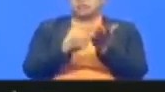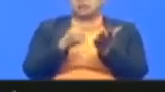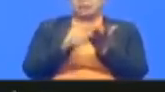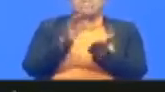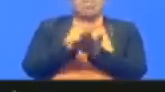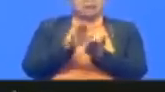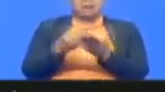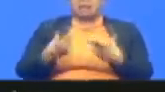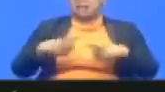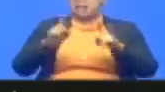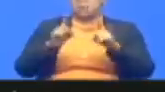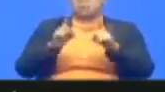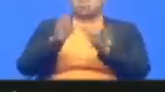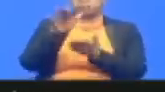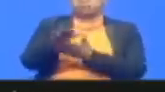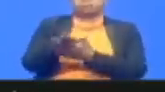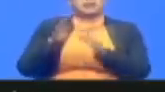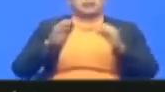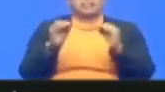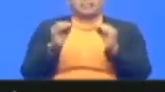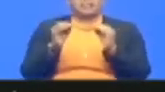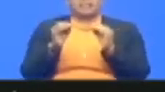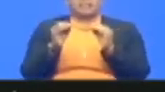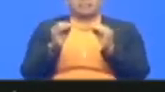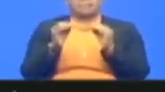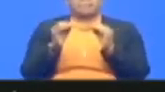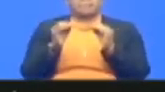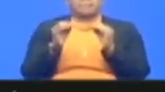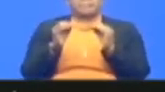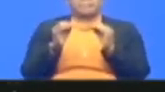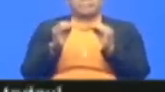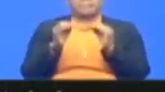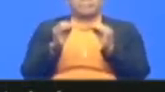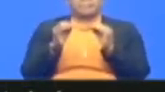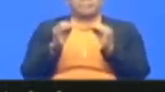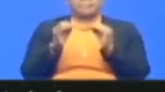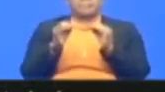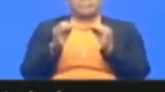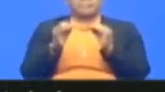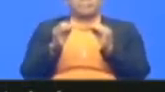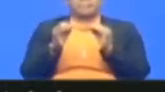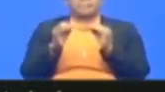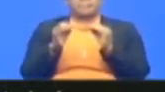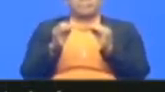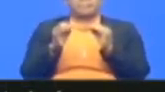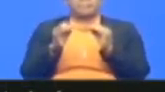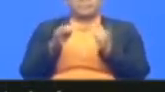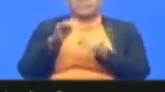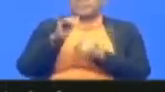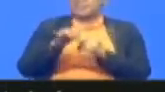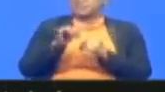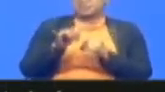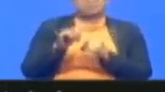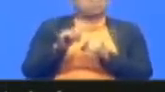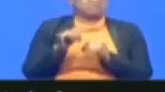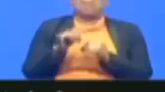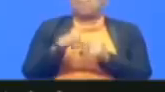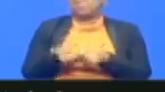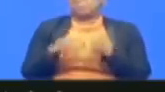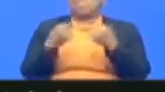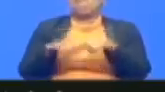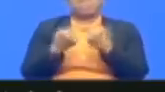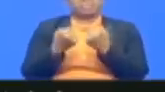allow them to bank it. The bank is not receiving. It is quite disruptive for us